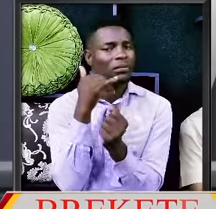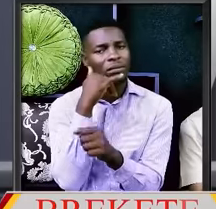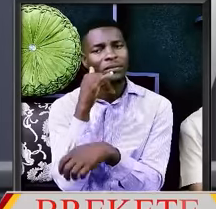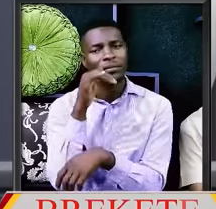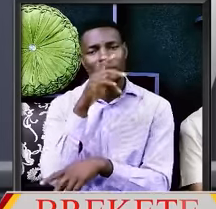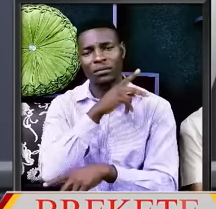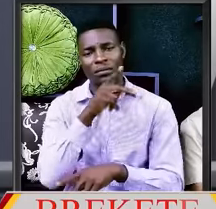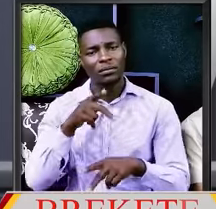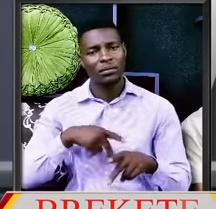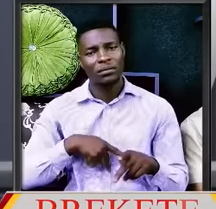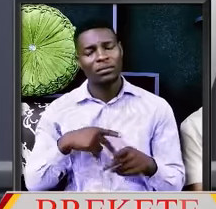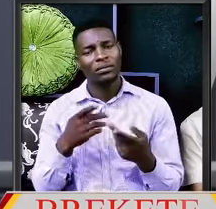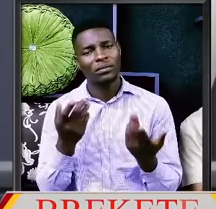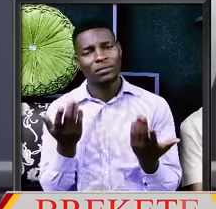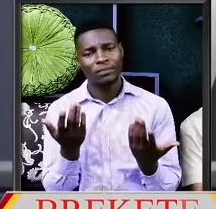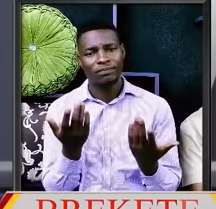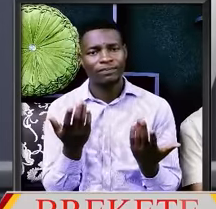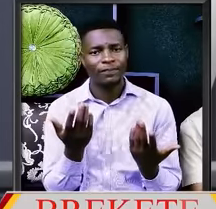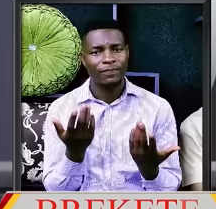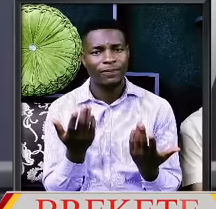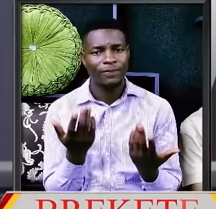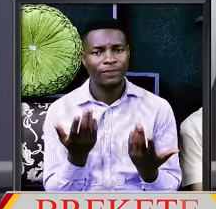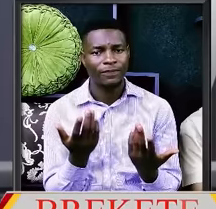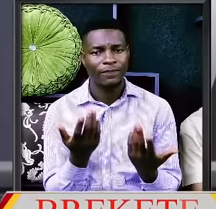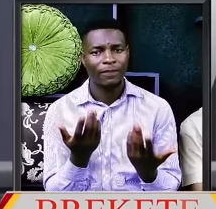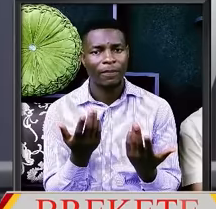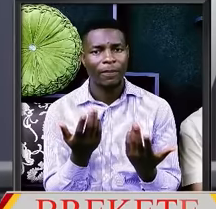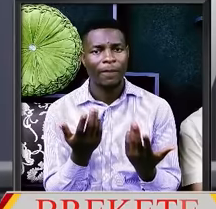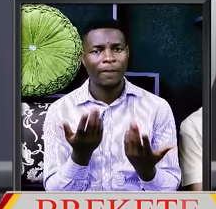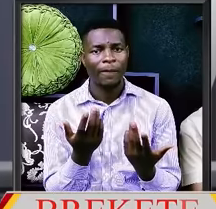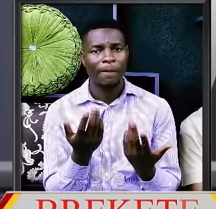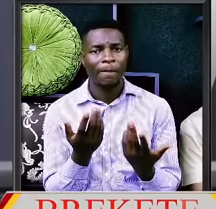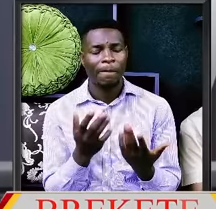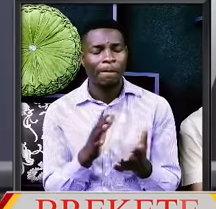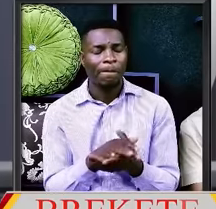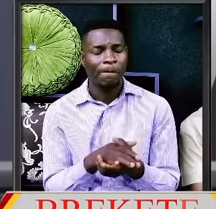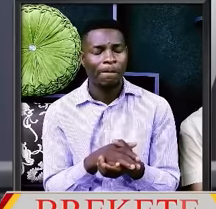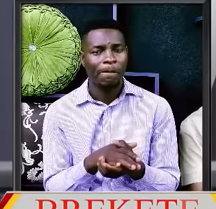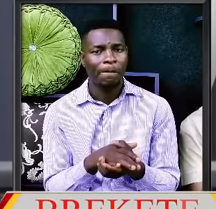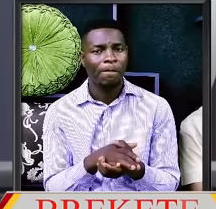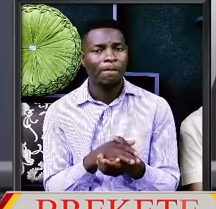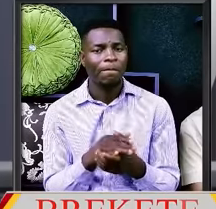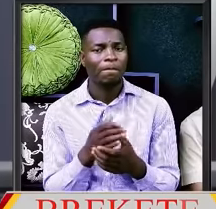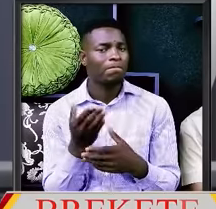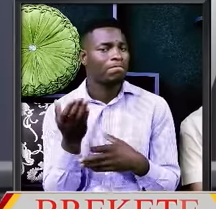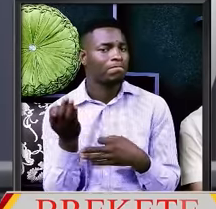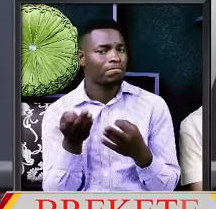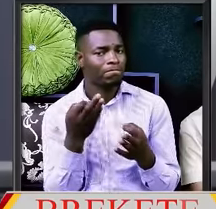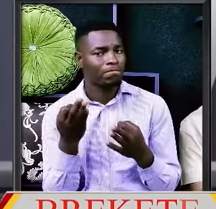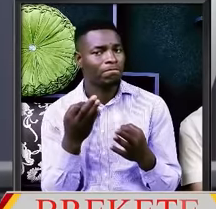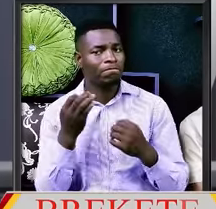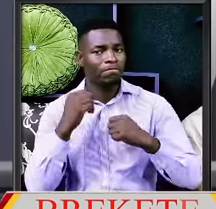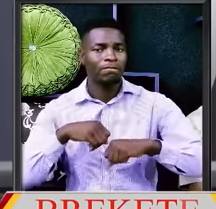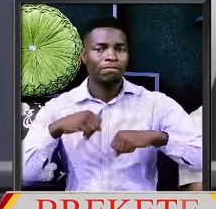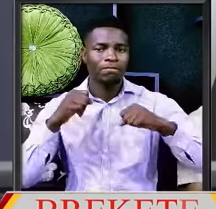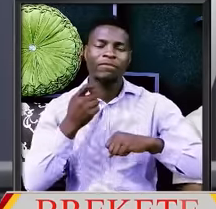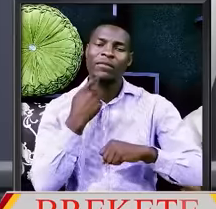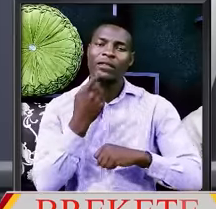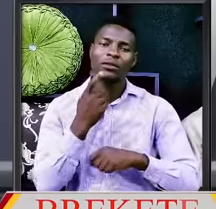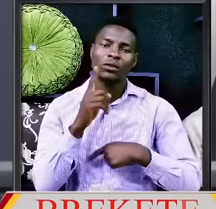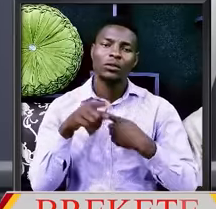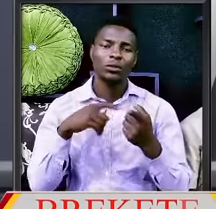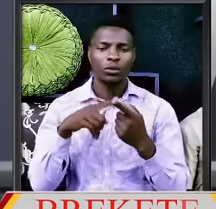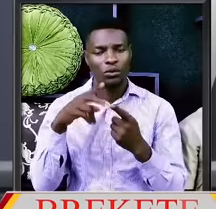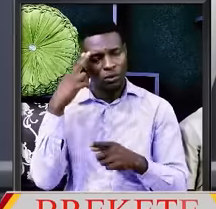my brother, come village, come do caricature in front of my parents. He say, they come in